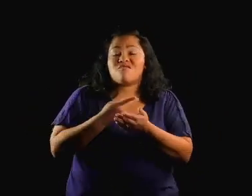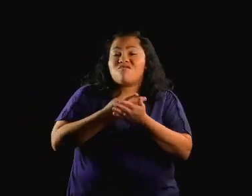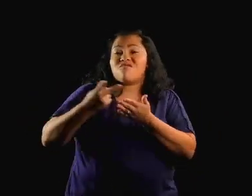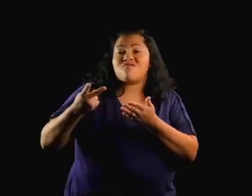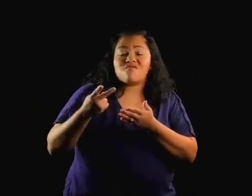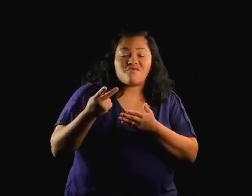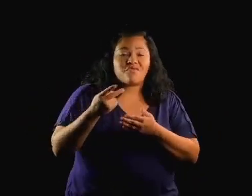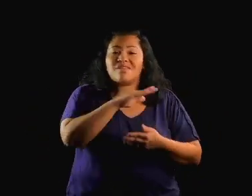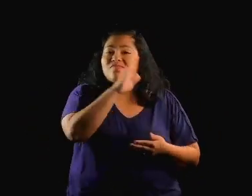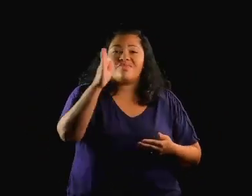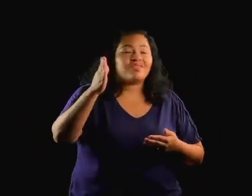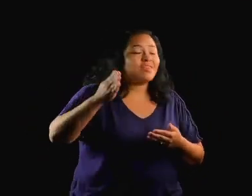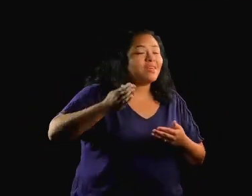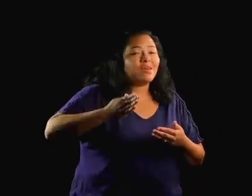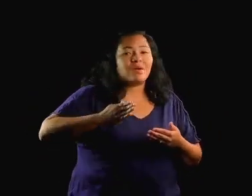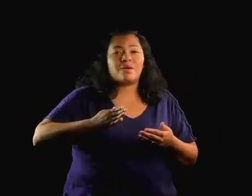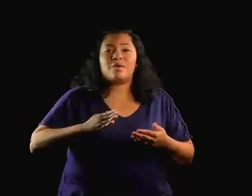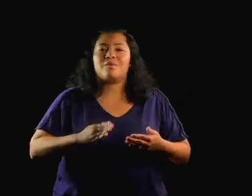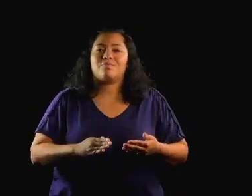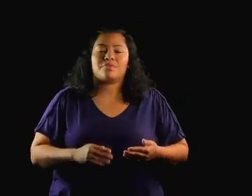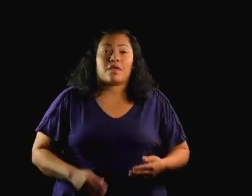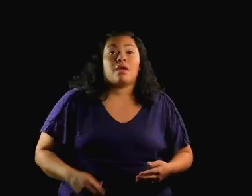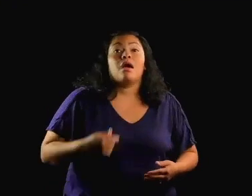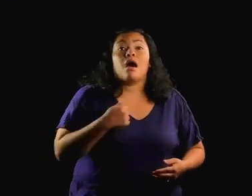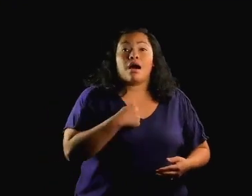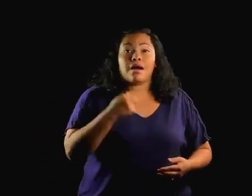will never fail.